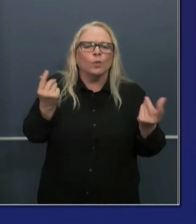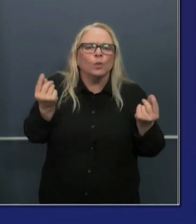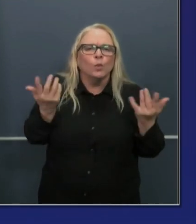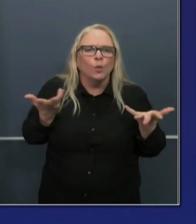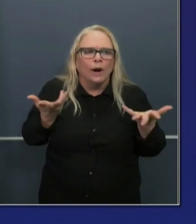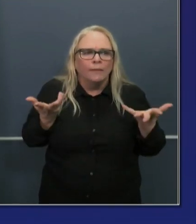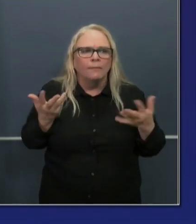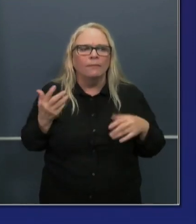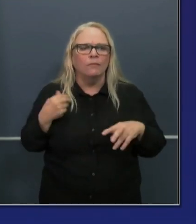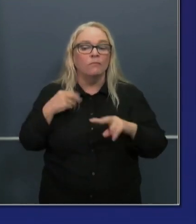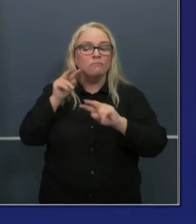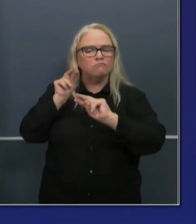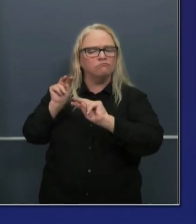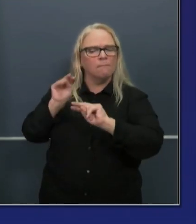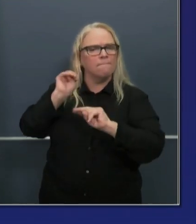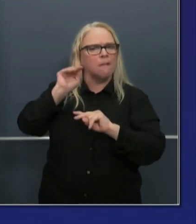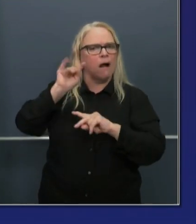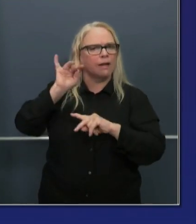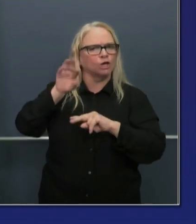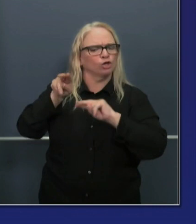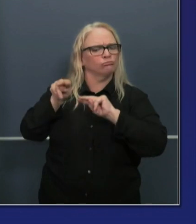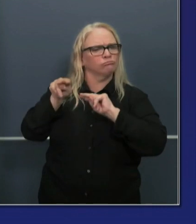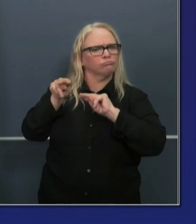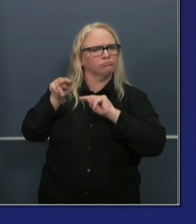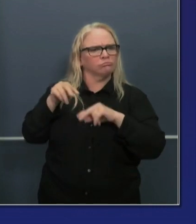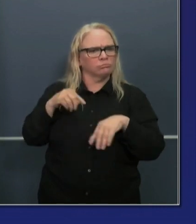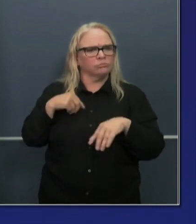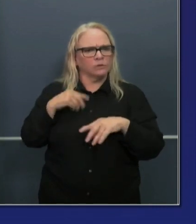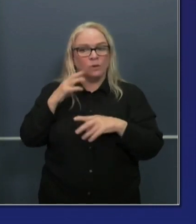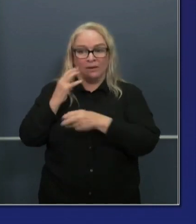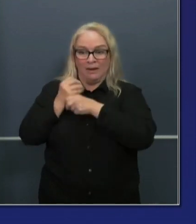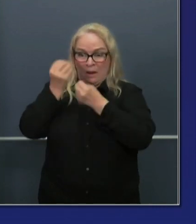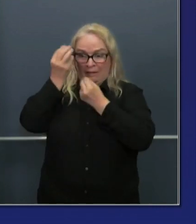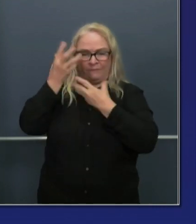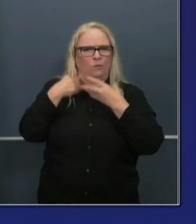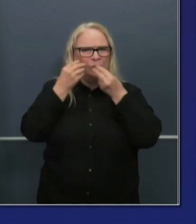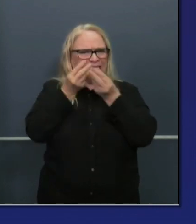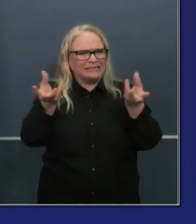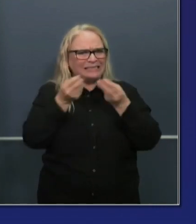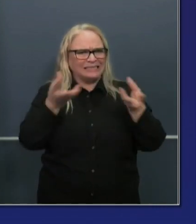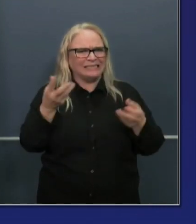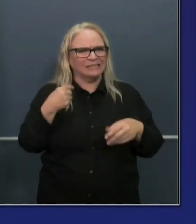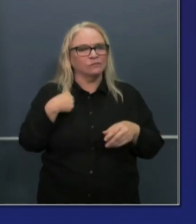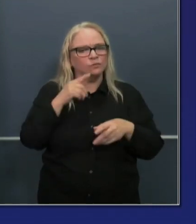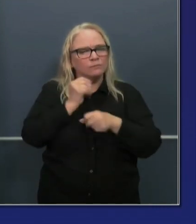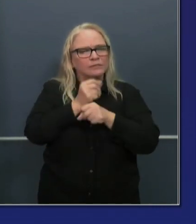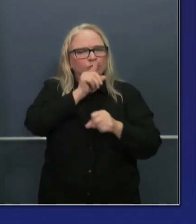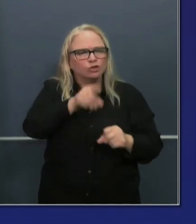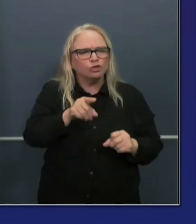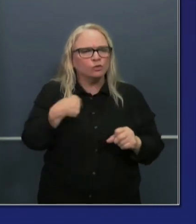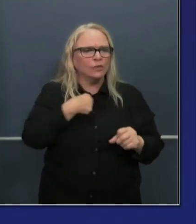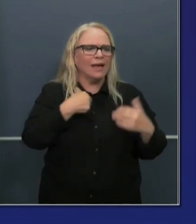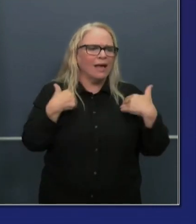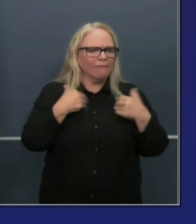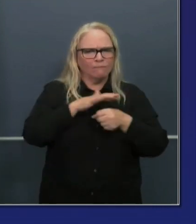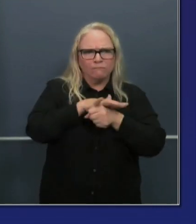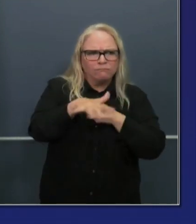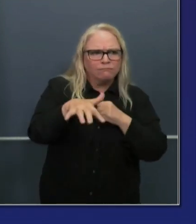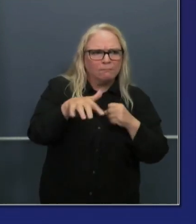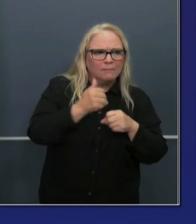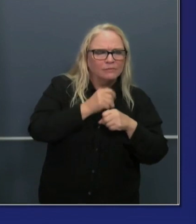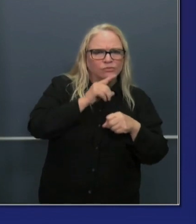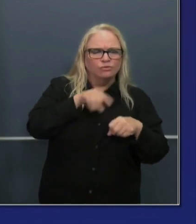the assurance that we have built-in capacity in the system, and that's why